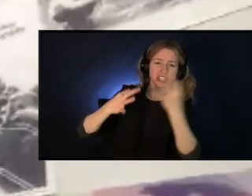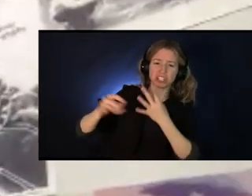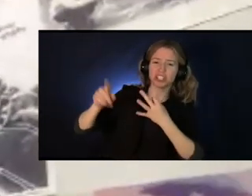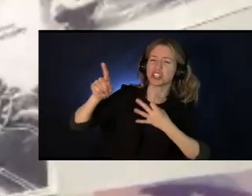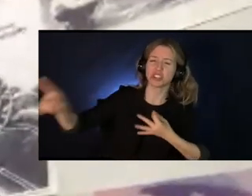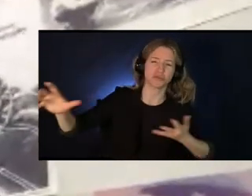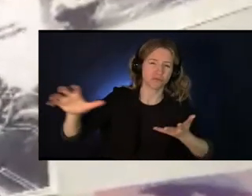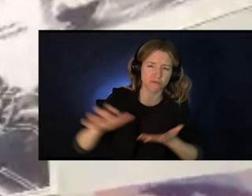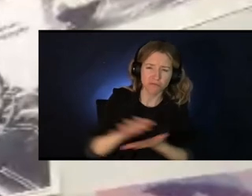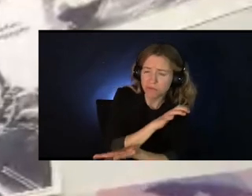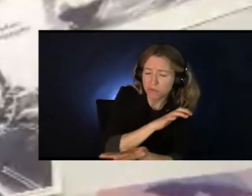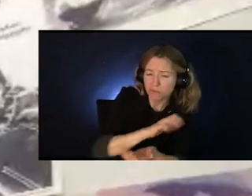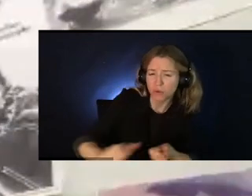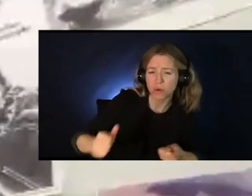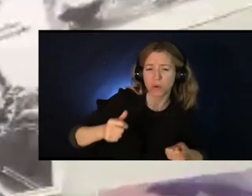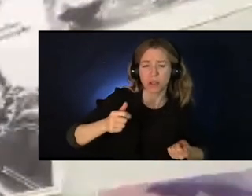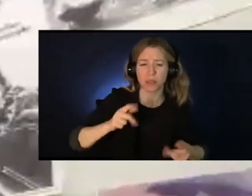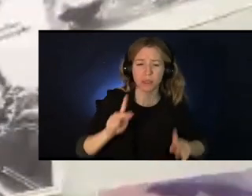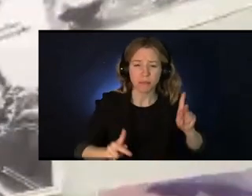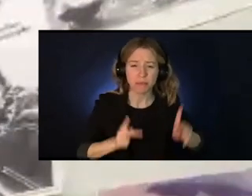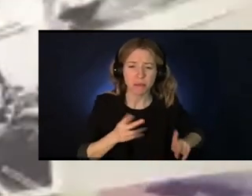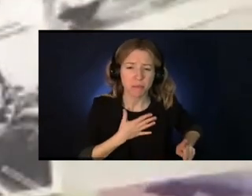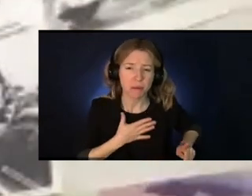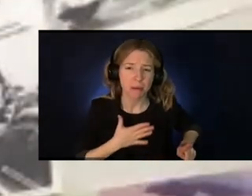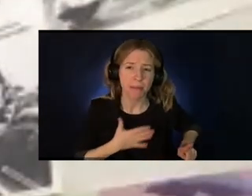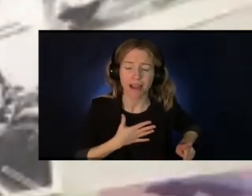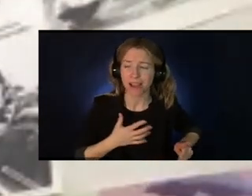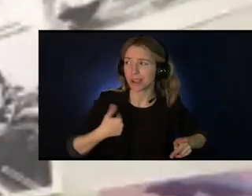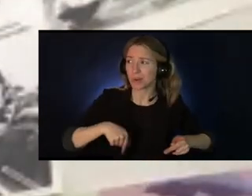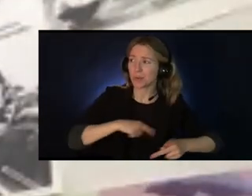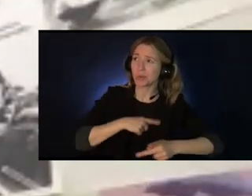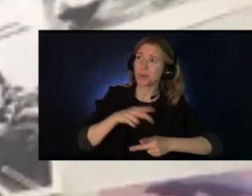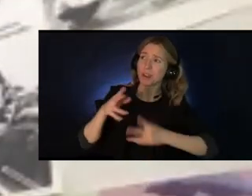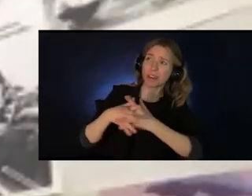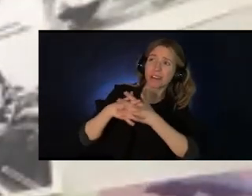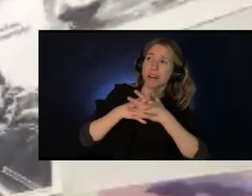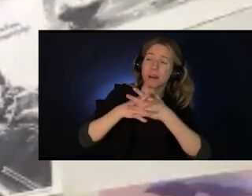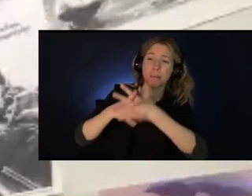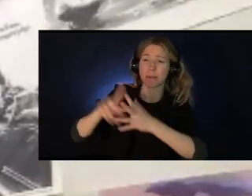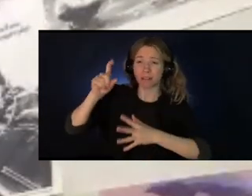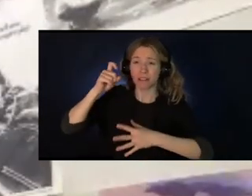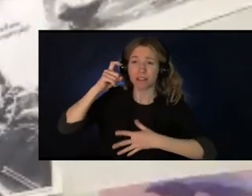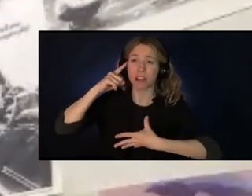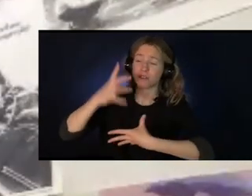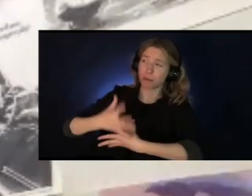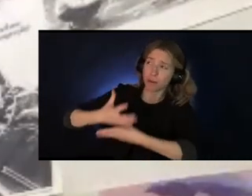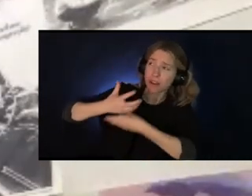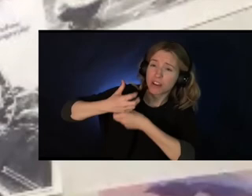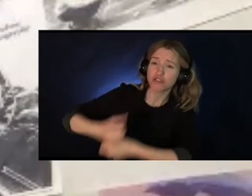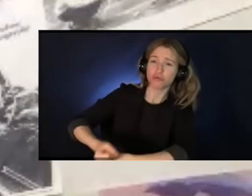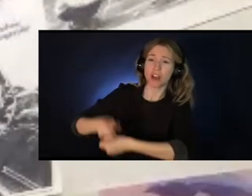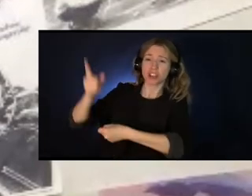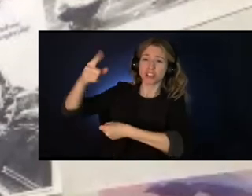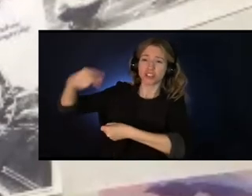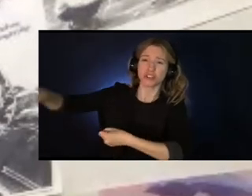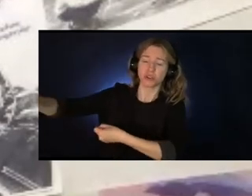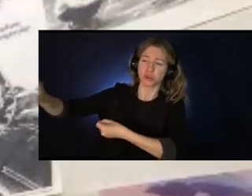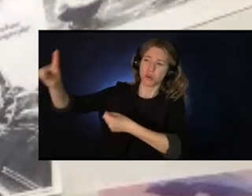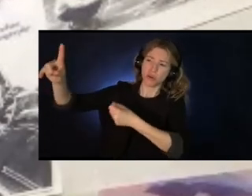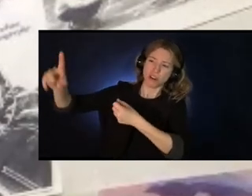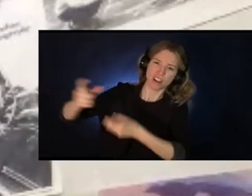see what trust in America has brought us. My country, 'tis of thy people you are